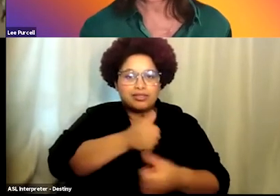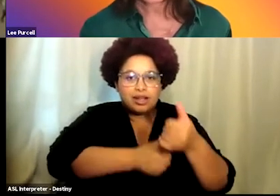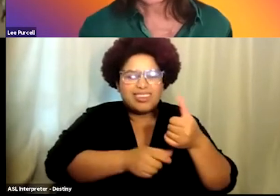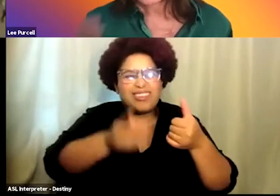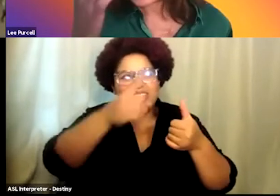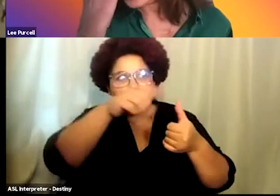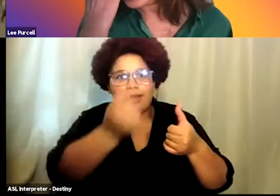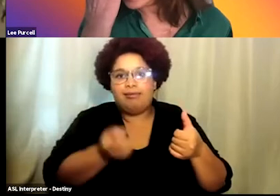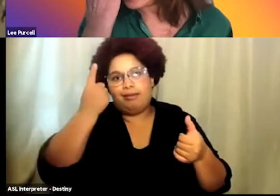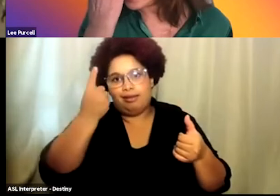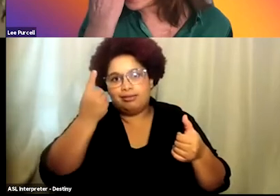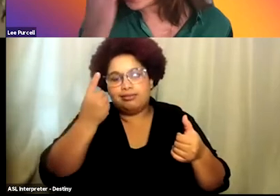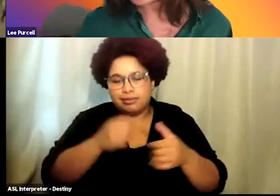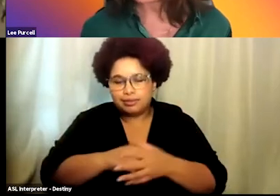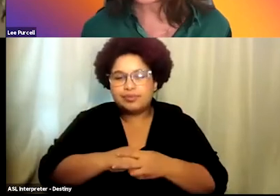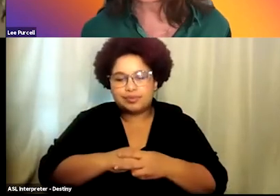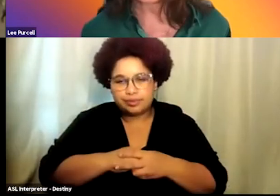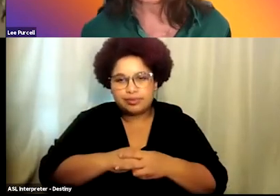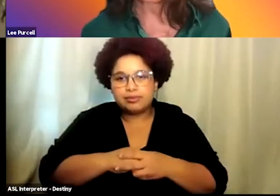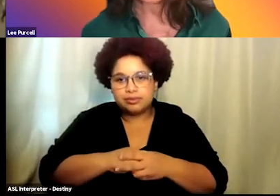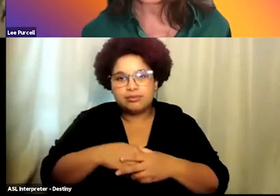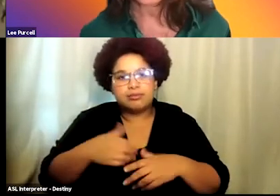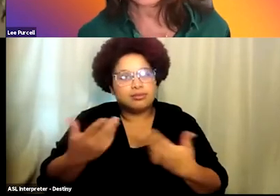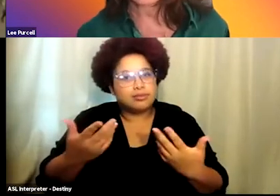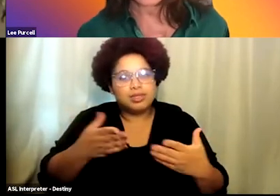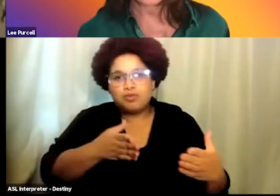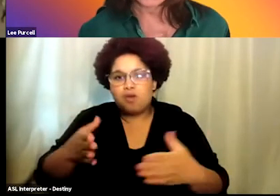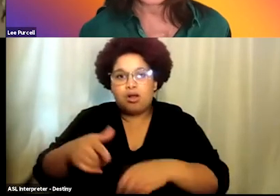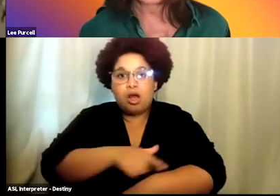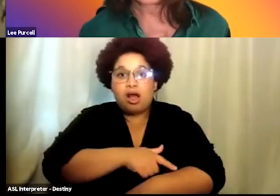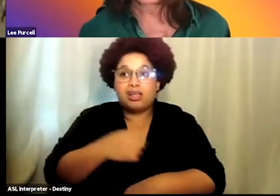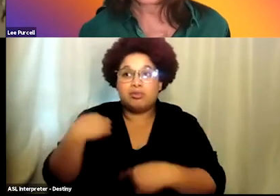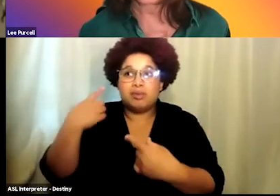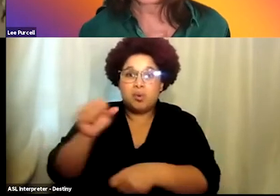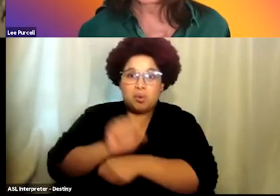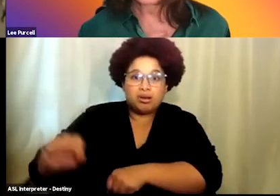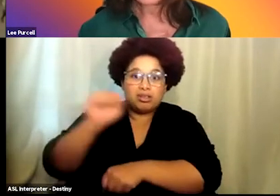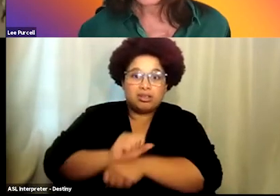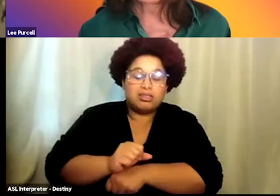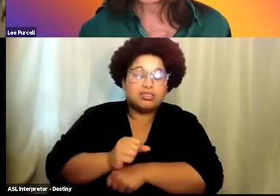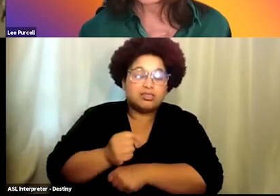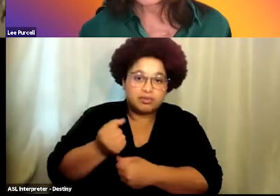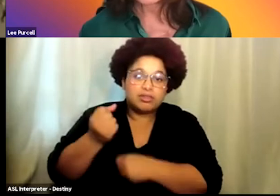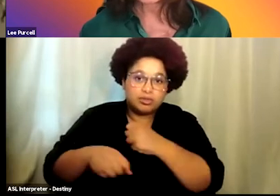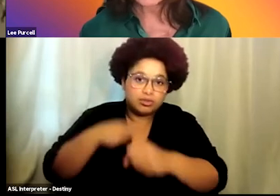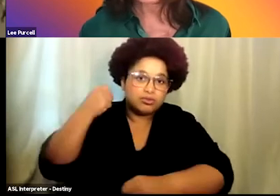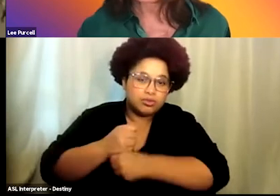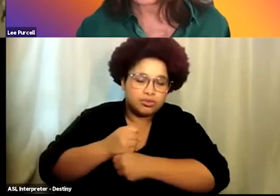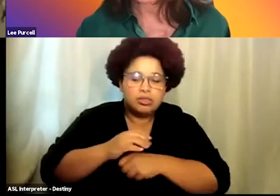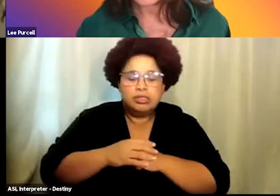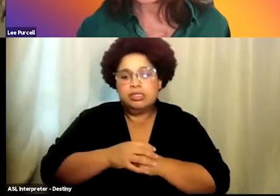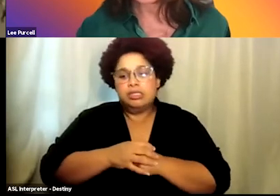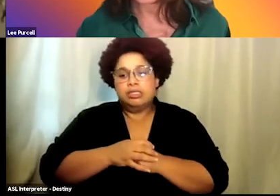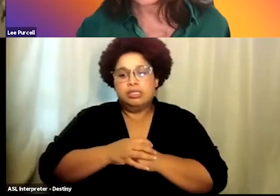get it. It's a long road, and we've been working on it for already a few years. But I think